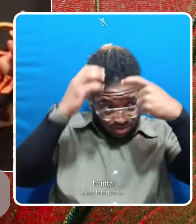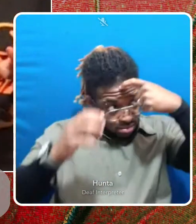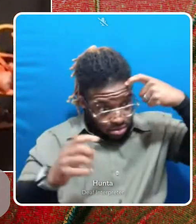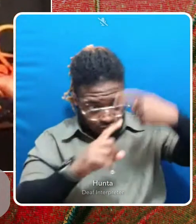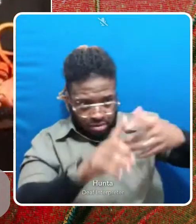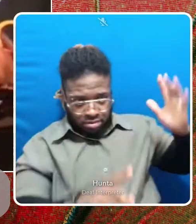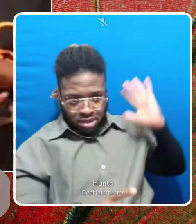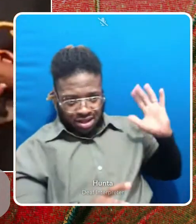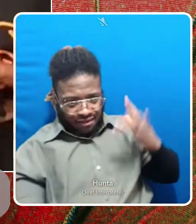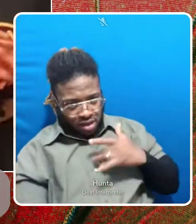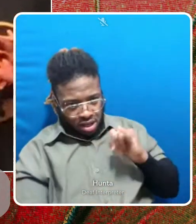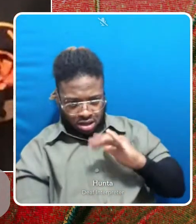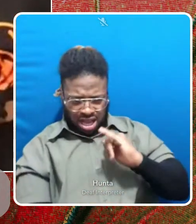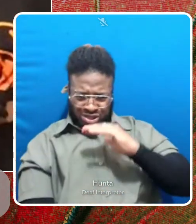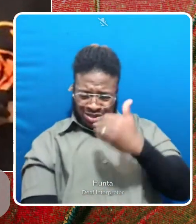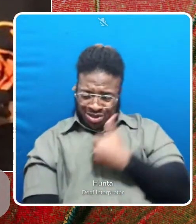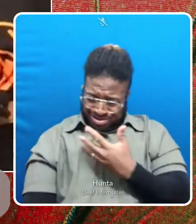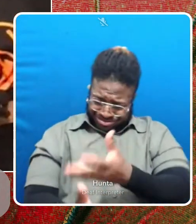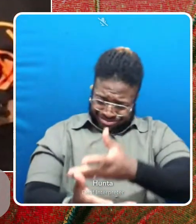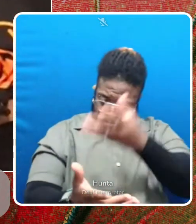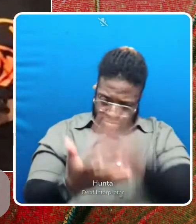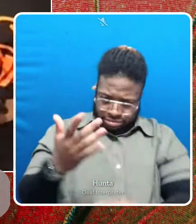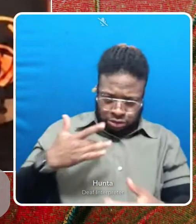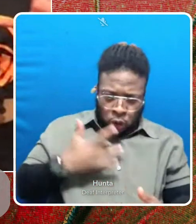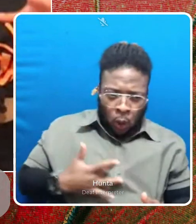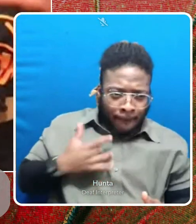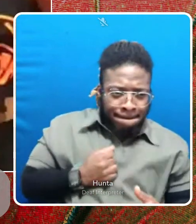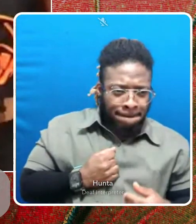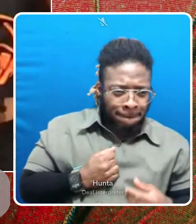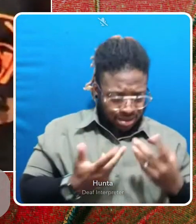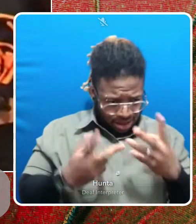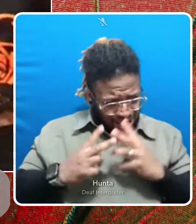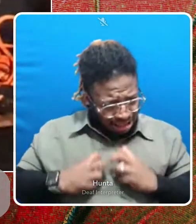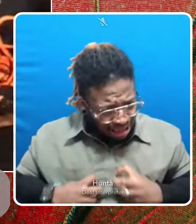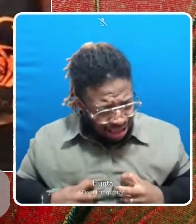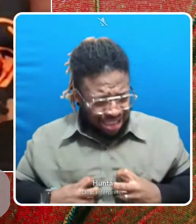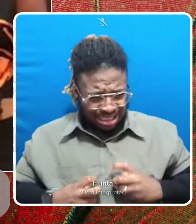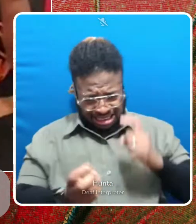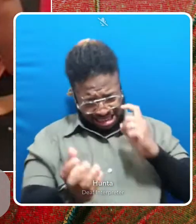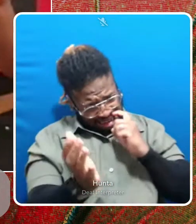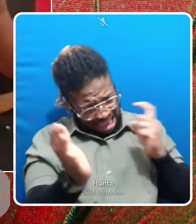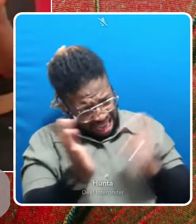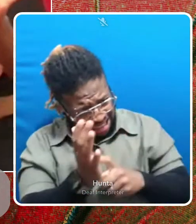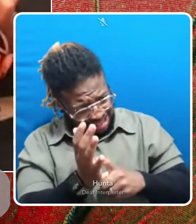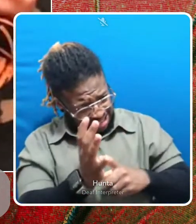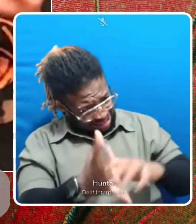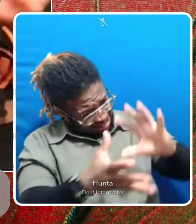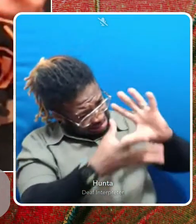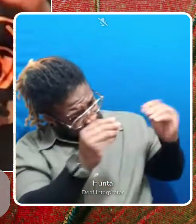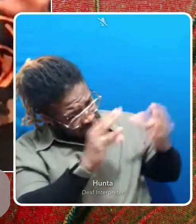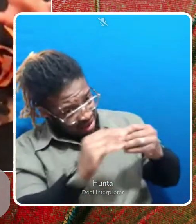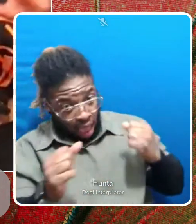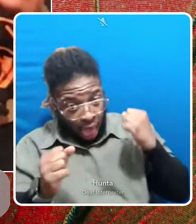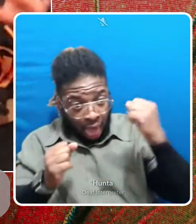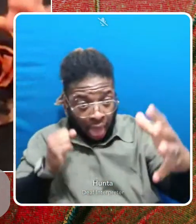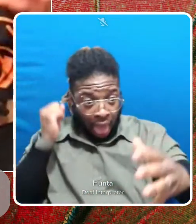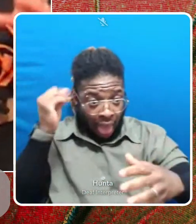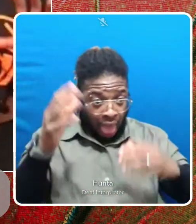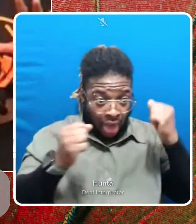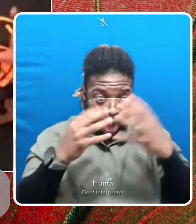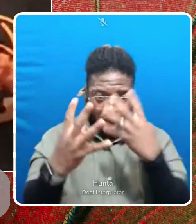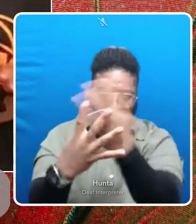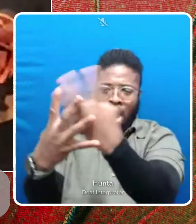you'll see. They never tell you the whole story. Just the part that looks pretty enough to fit on screen. To make girls believe that all